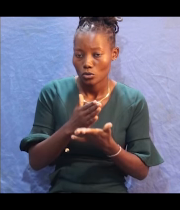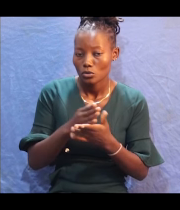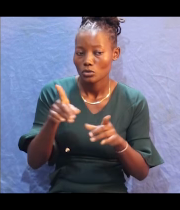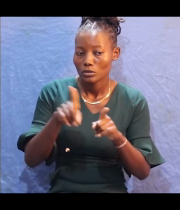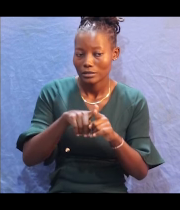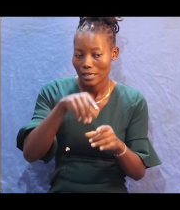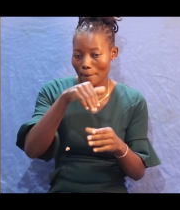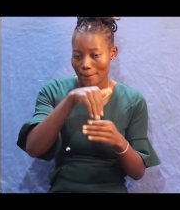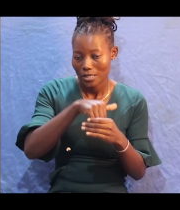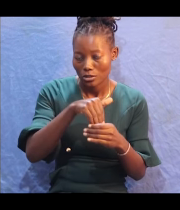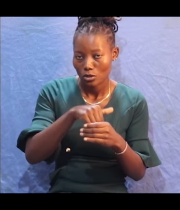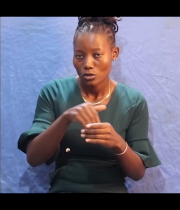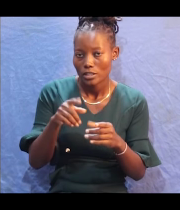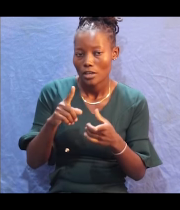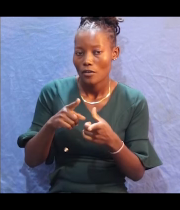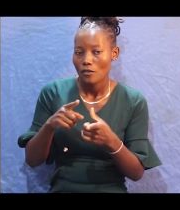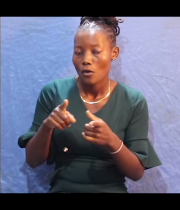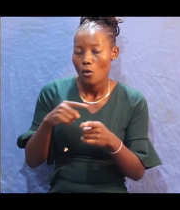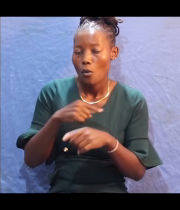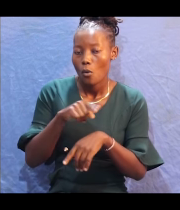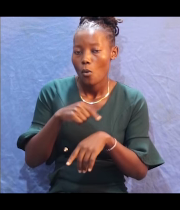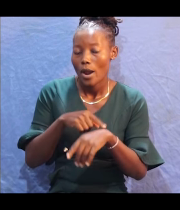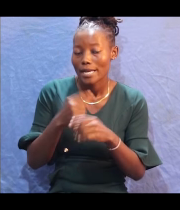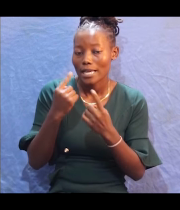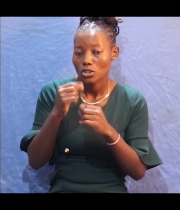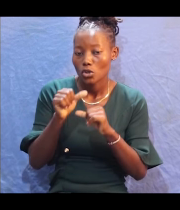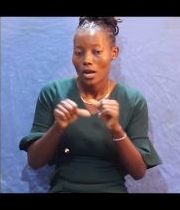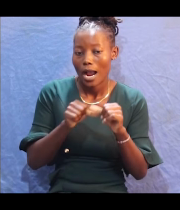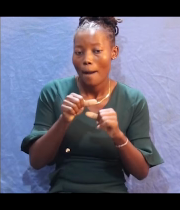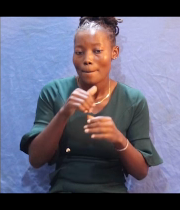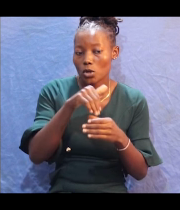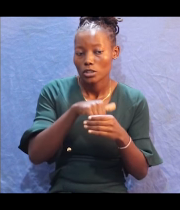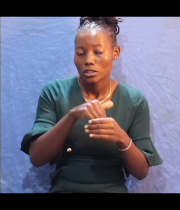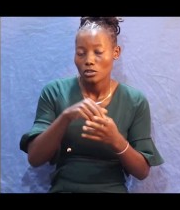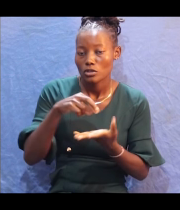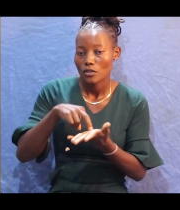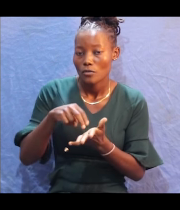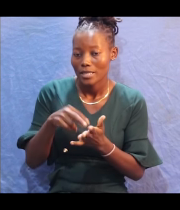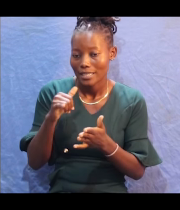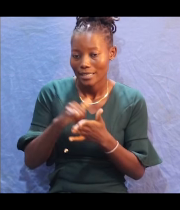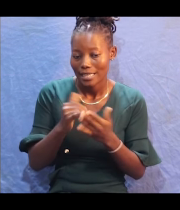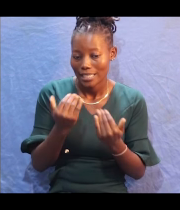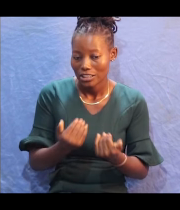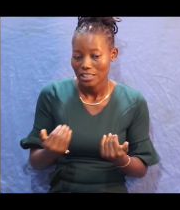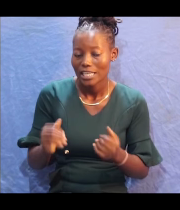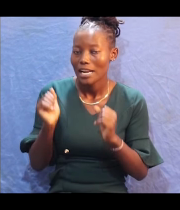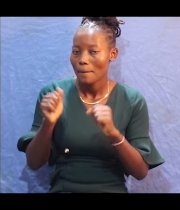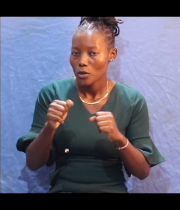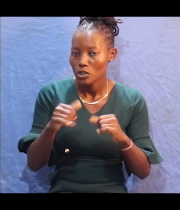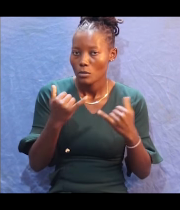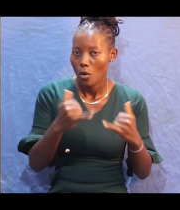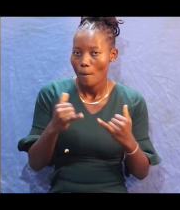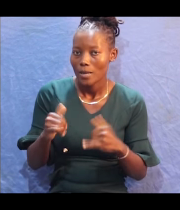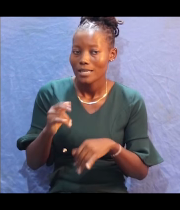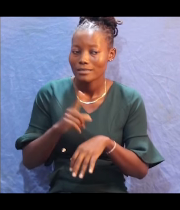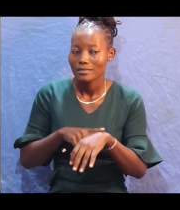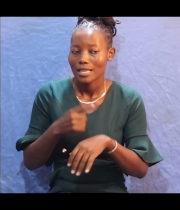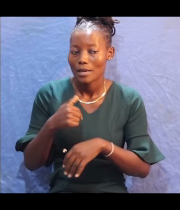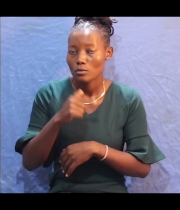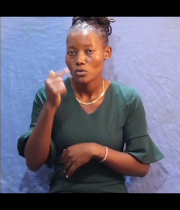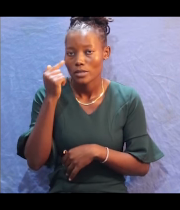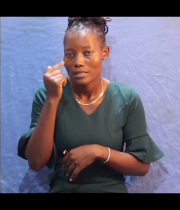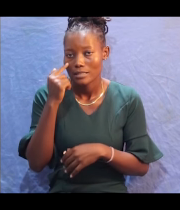inclusive, and when I talk about inclusive, it says that all children can play. So when we see children